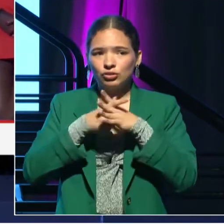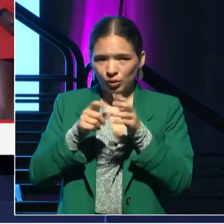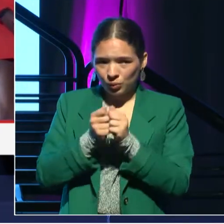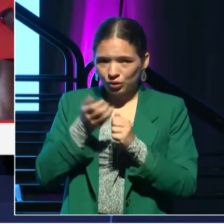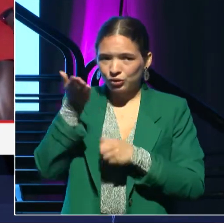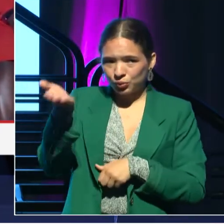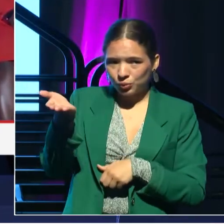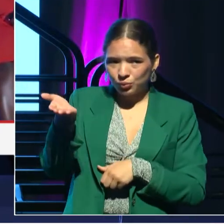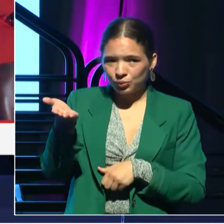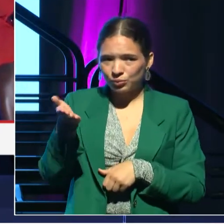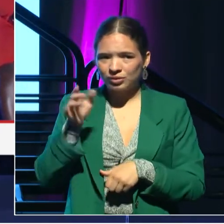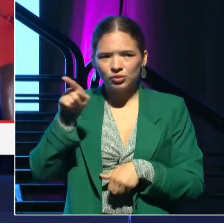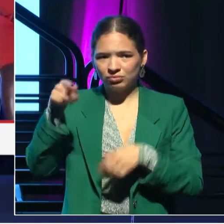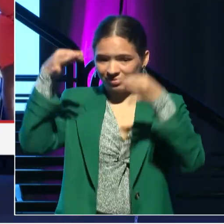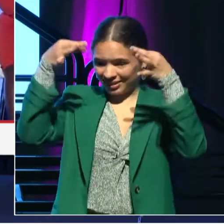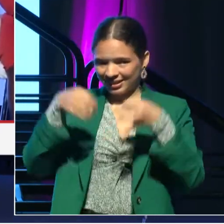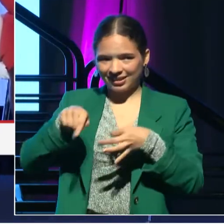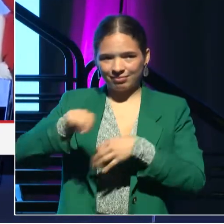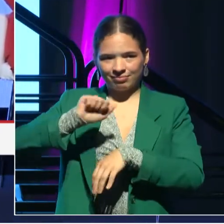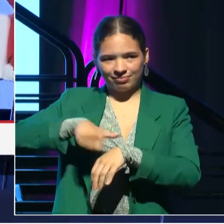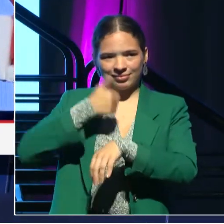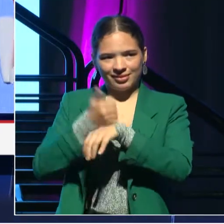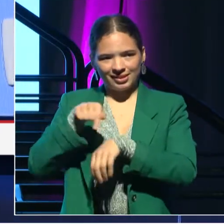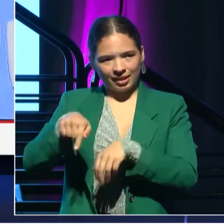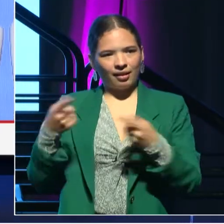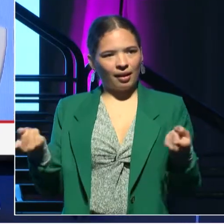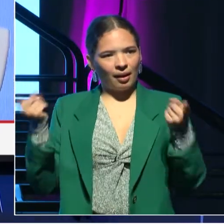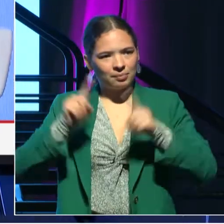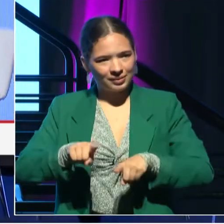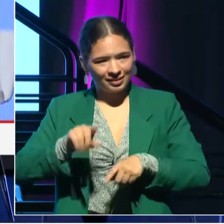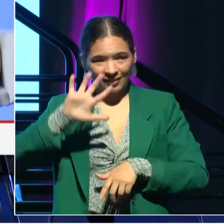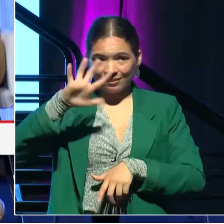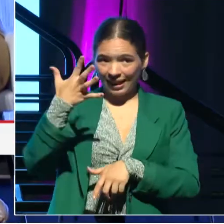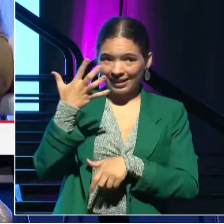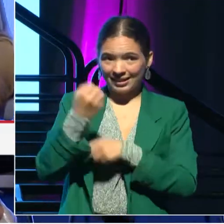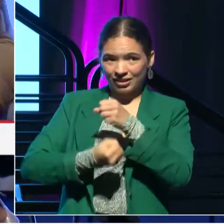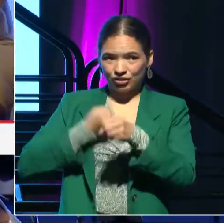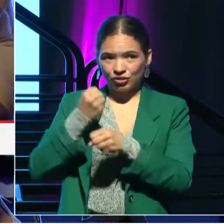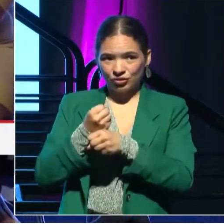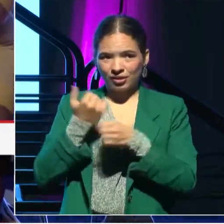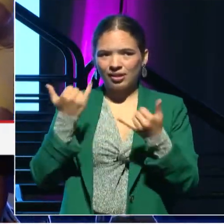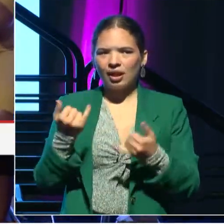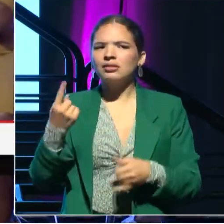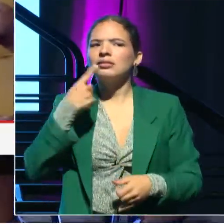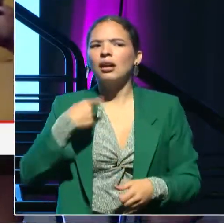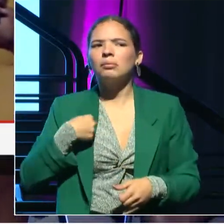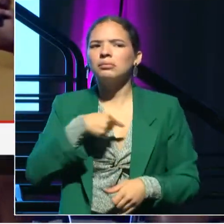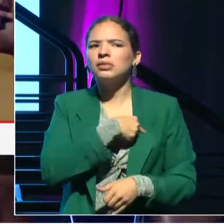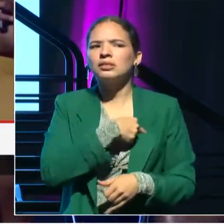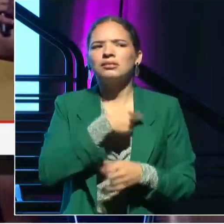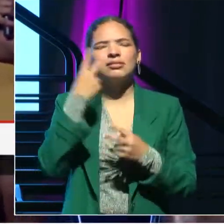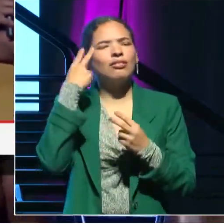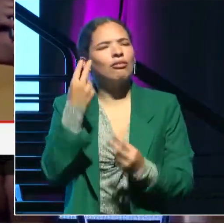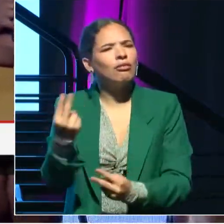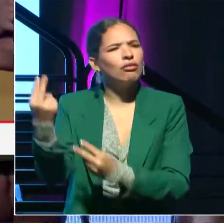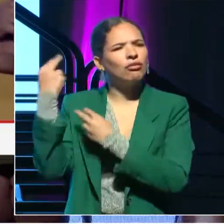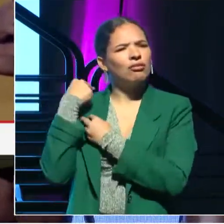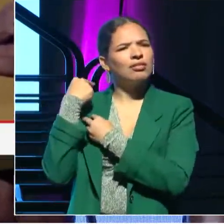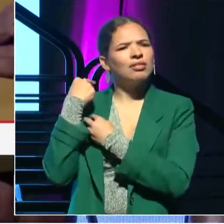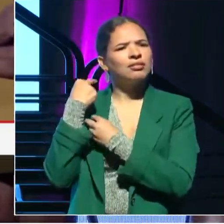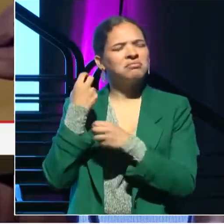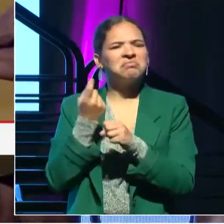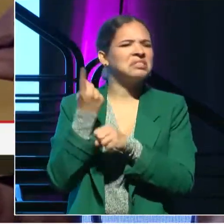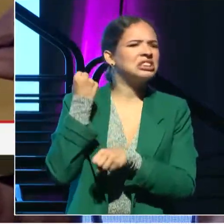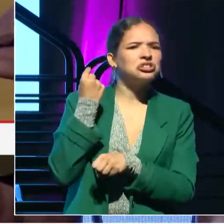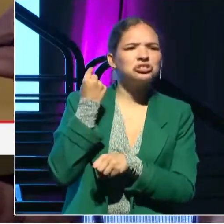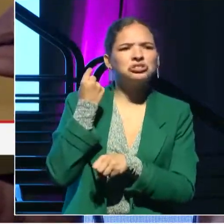to have this event. This is the 5th year. Tell us, when you look back, let's just look back to last year, what